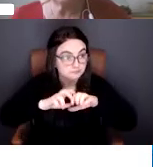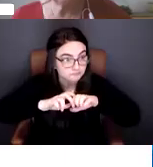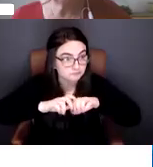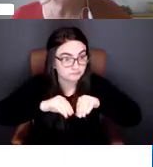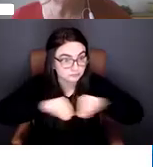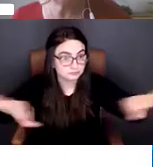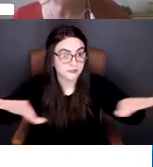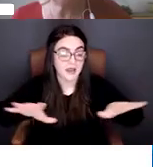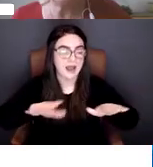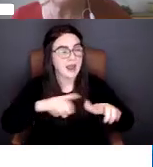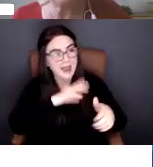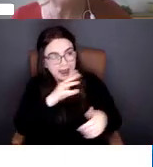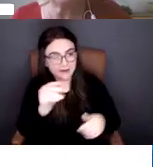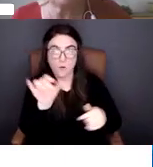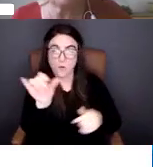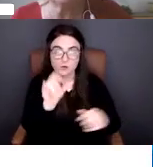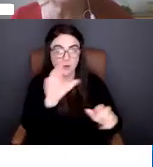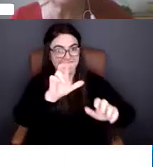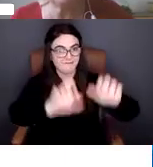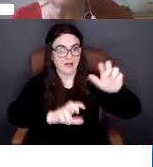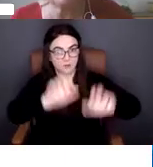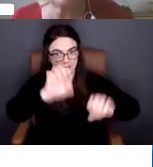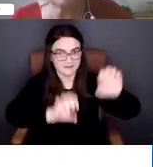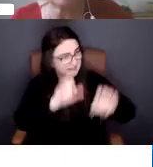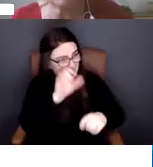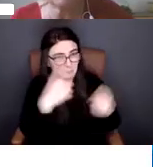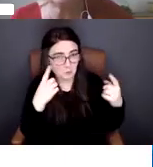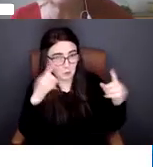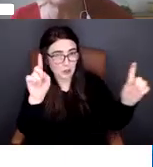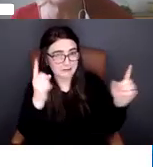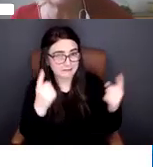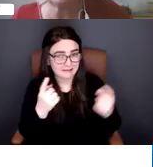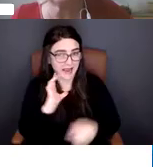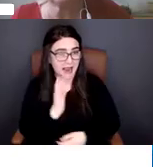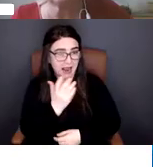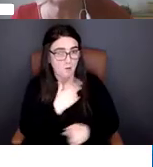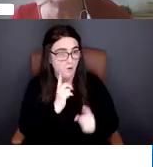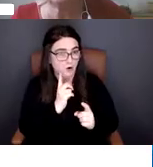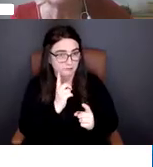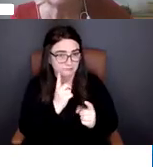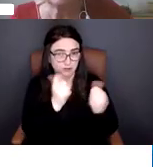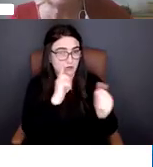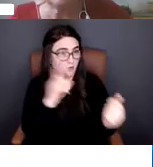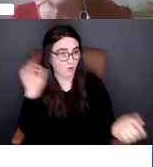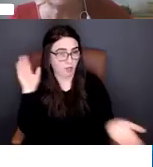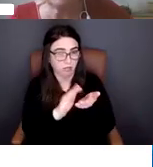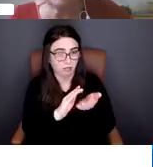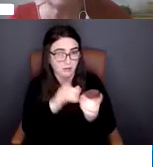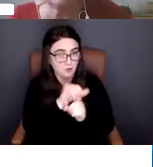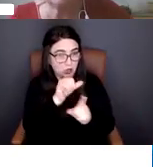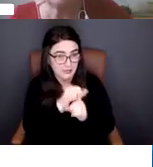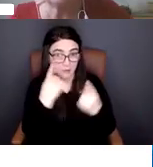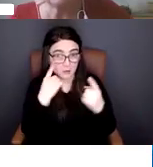order to see if it would actually work. So we implemented this toolkit in seniors' residences,